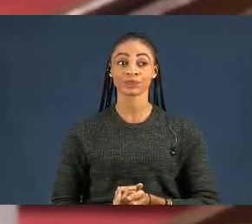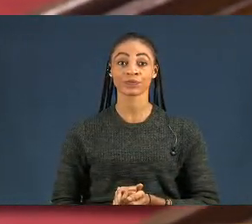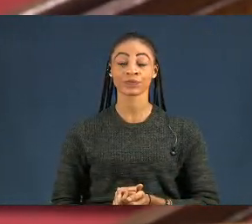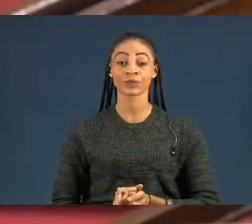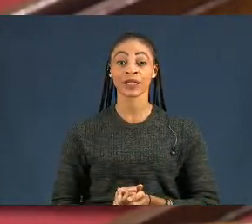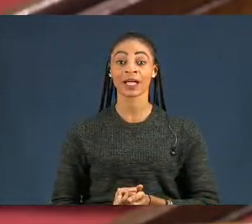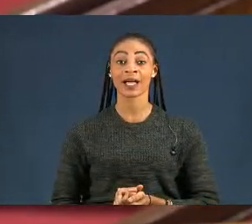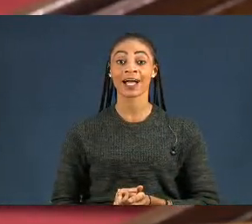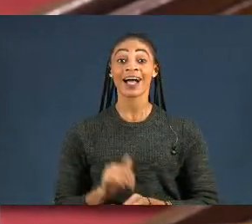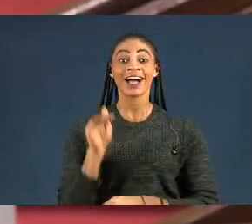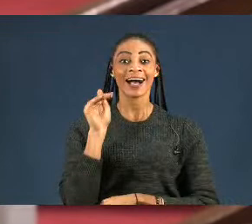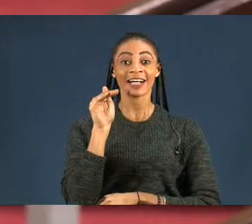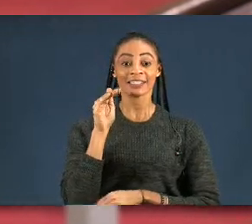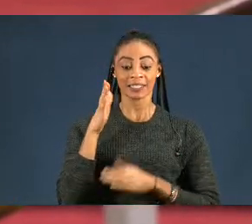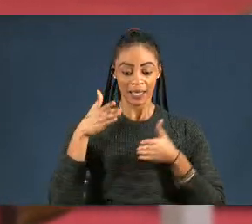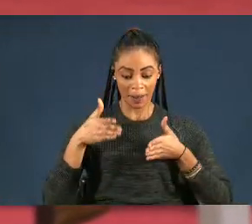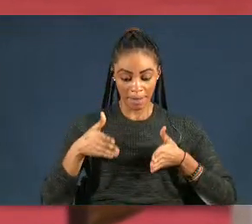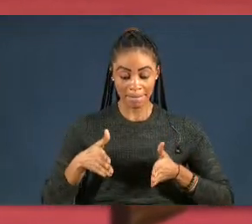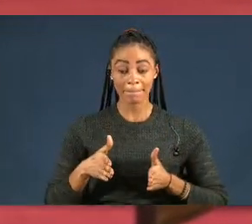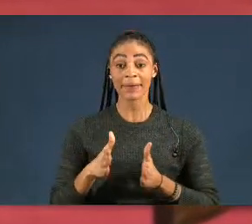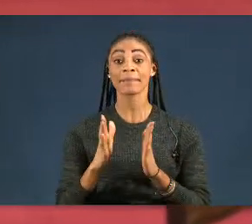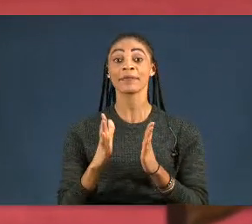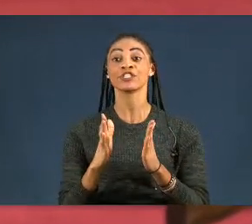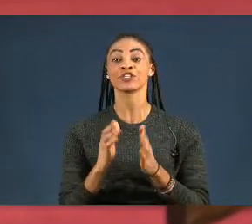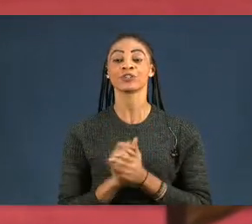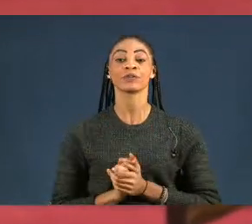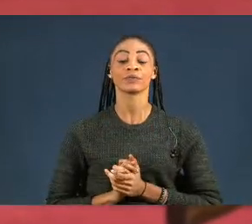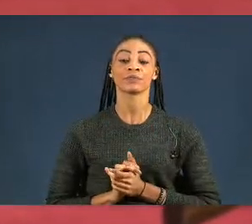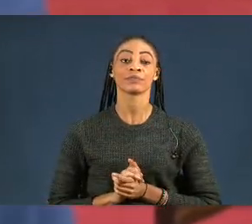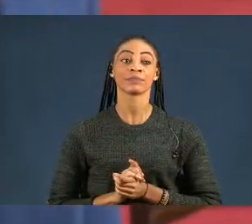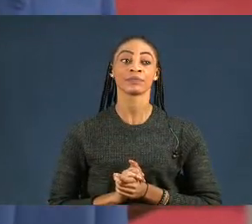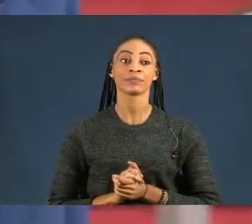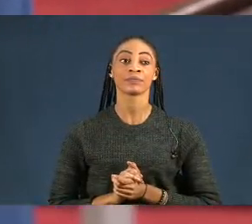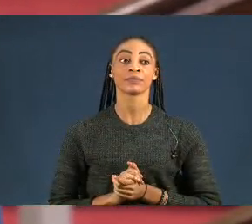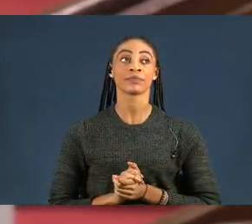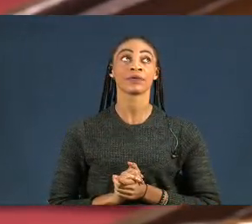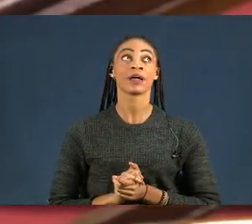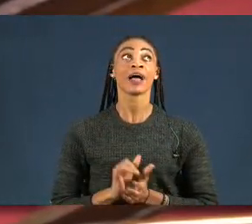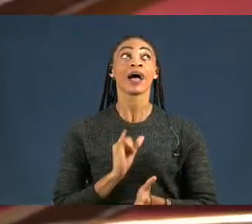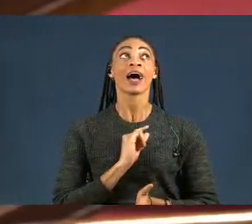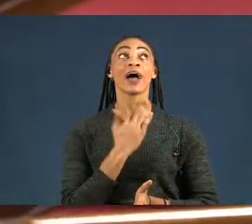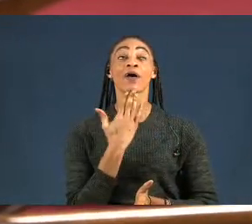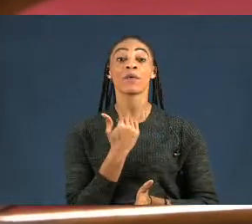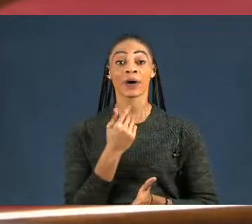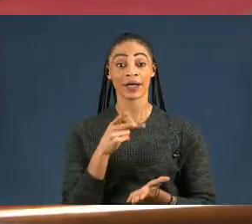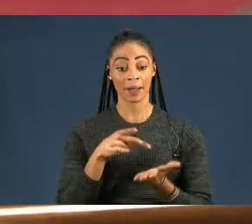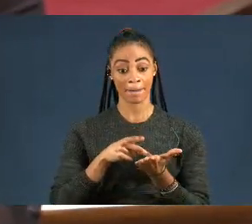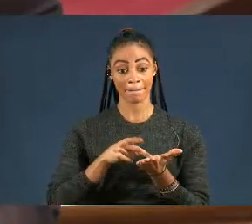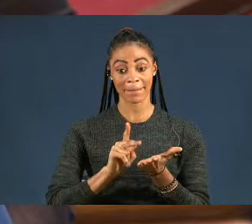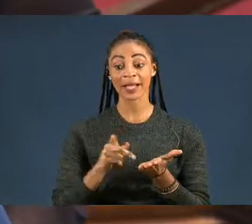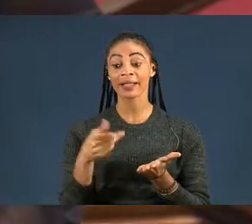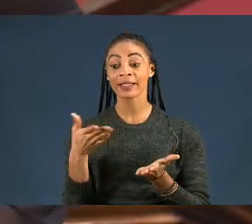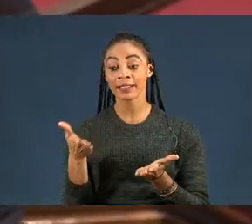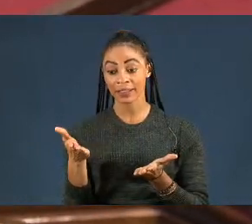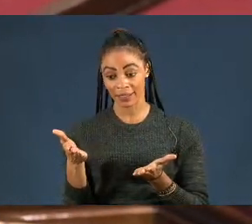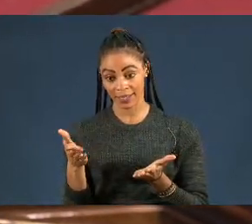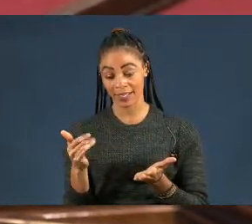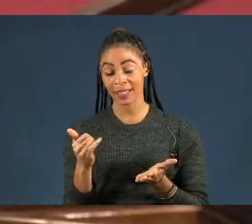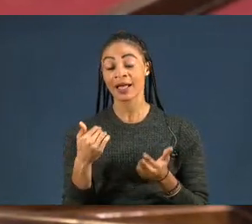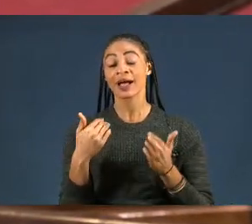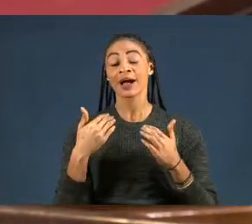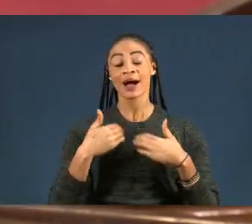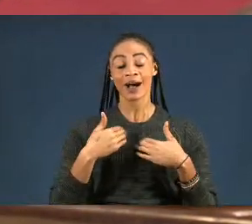permission, without blessing. I want to buy this. I have money.